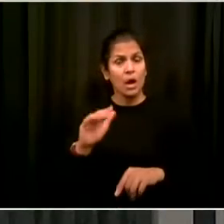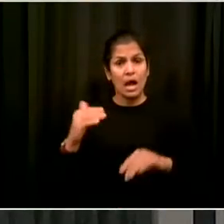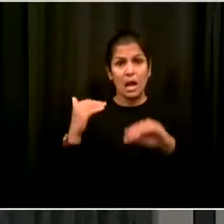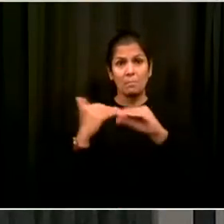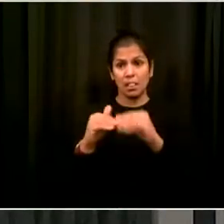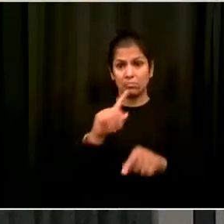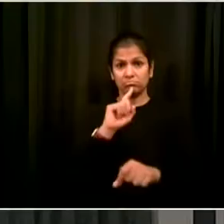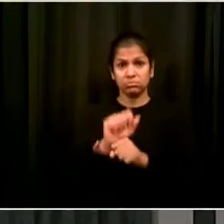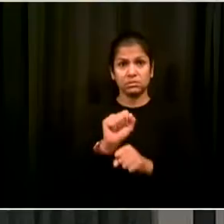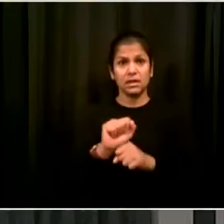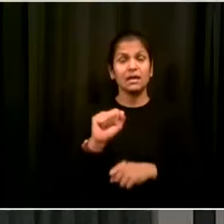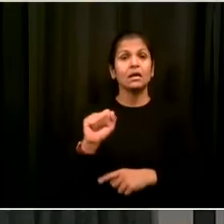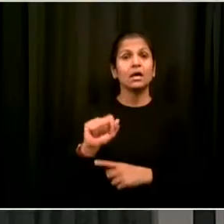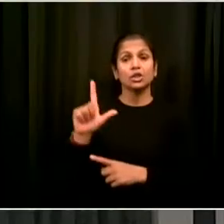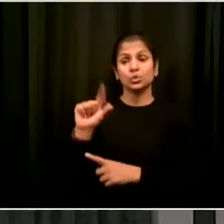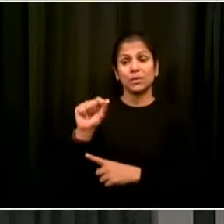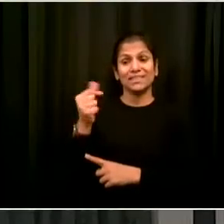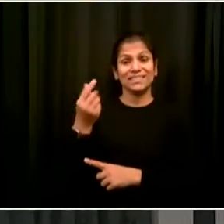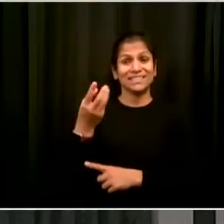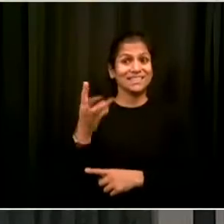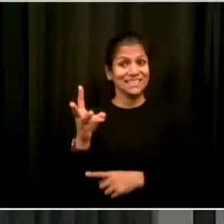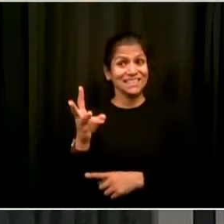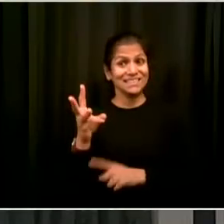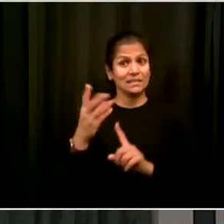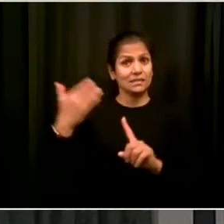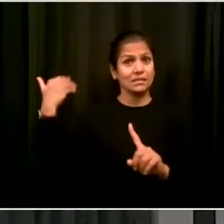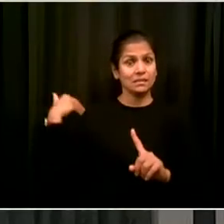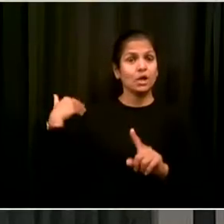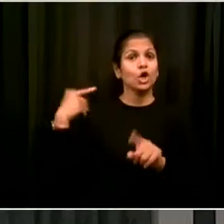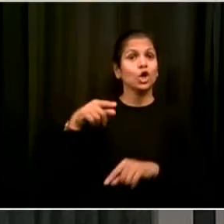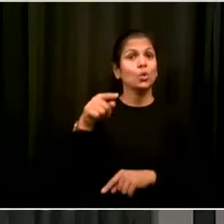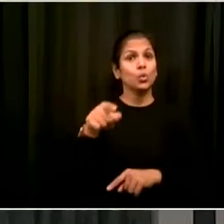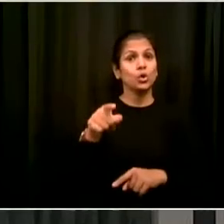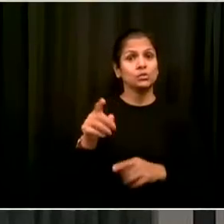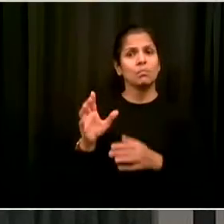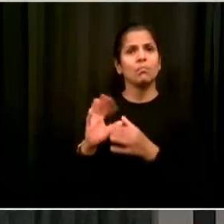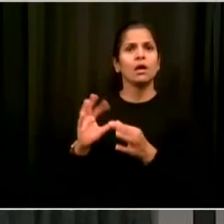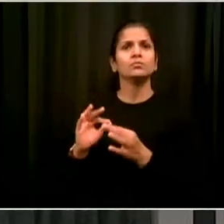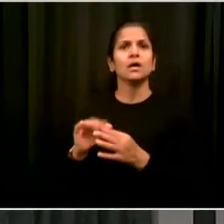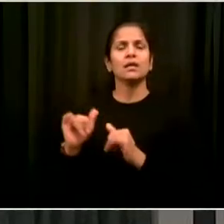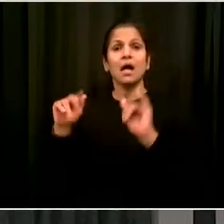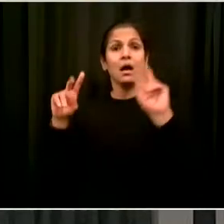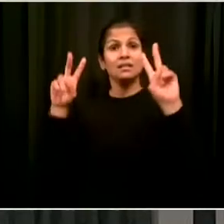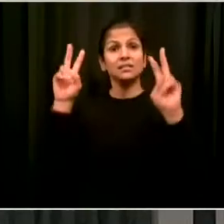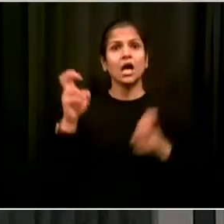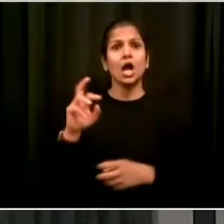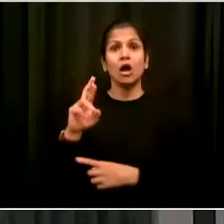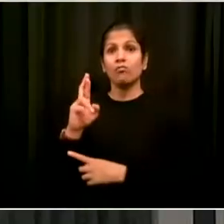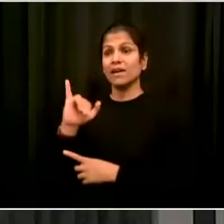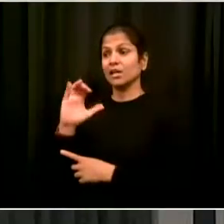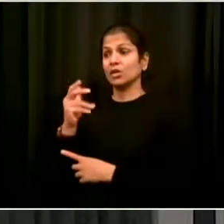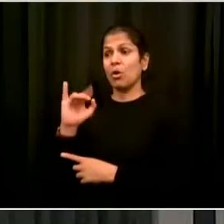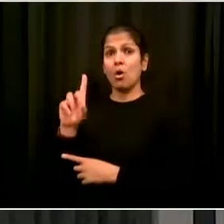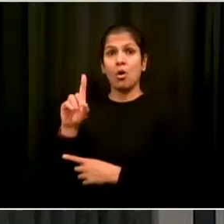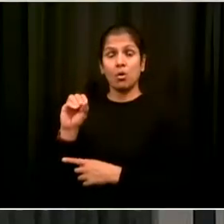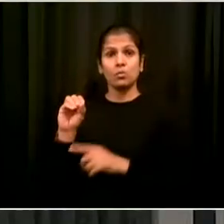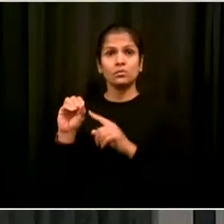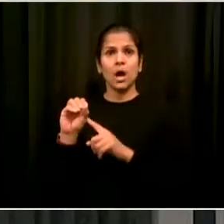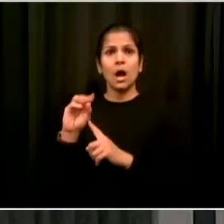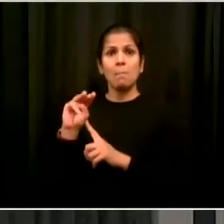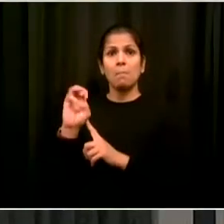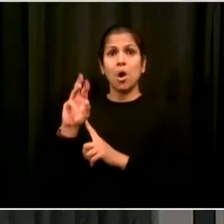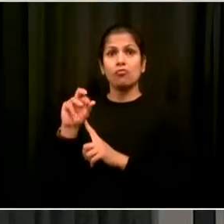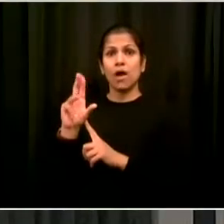Ricardo Morales issue. So I was wondering if you could talk about what what exactly were you referring to at the